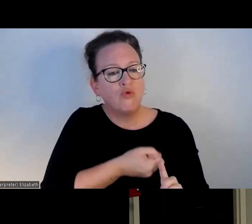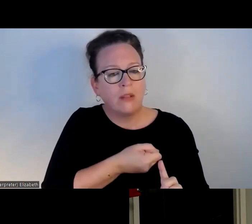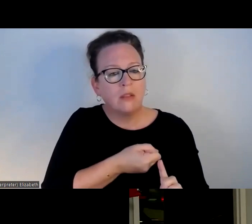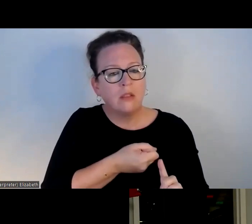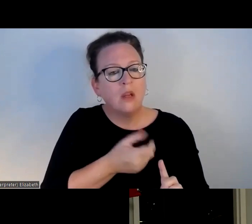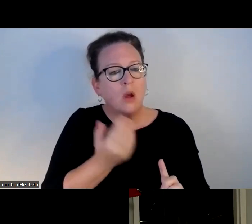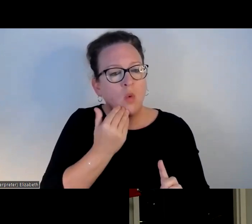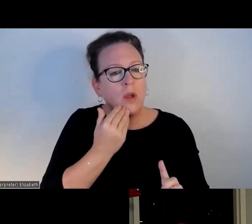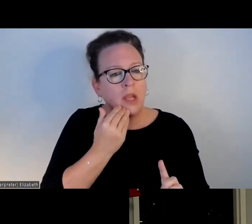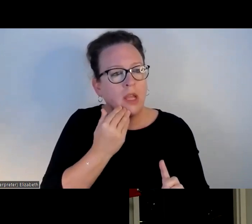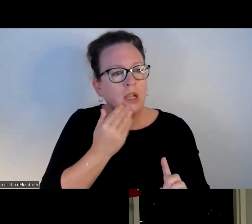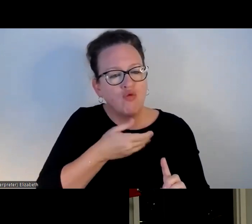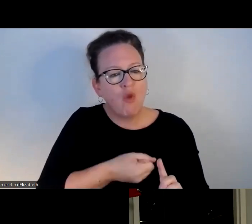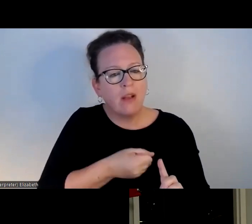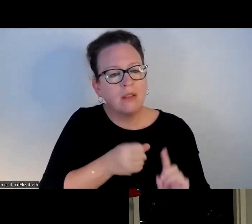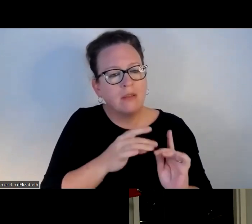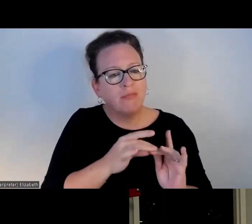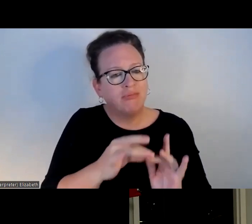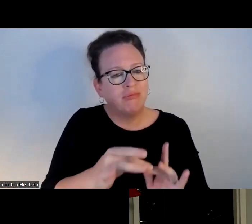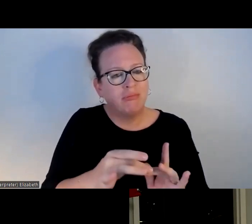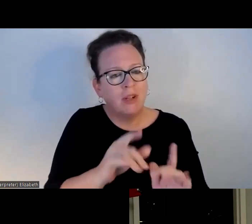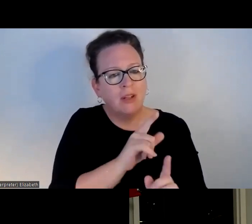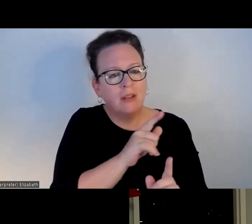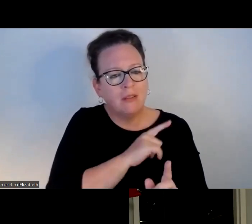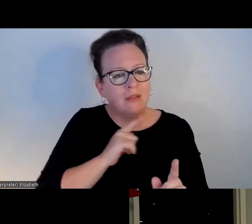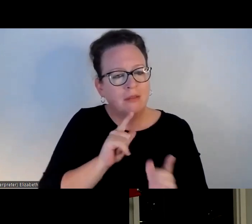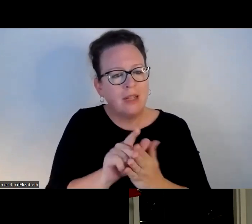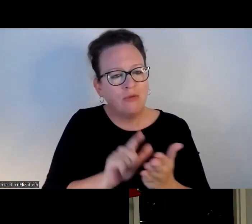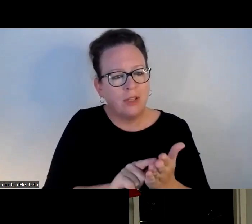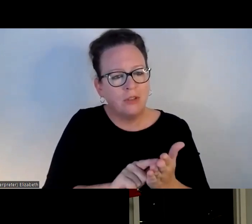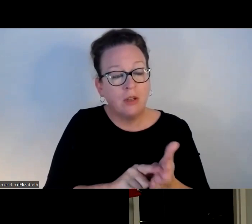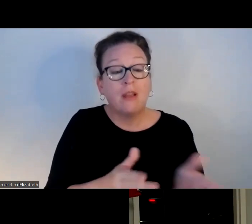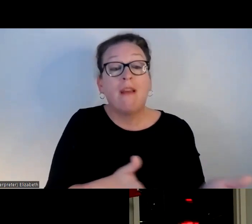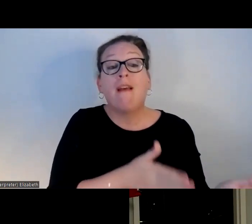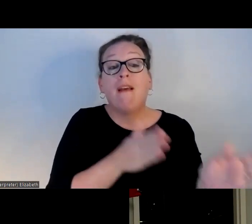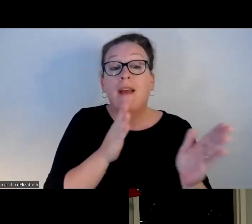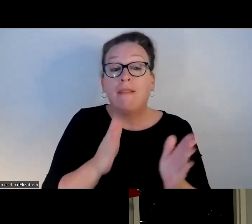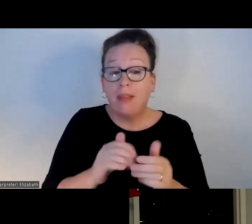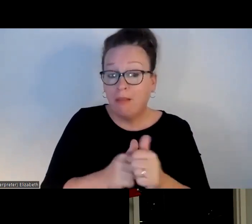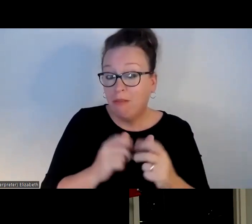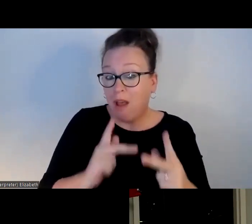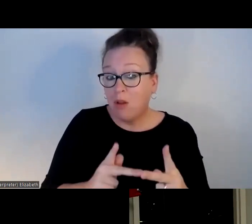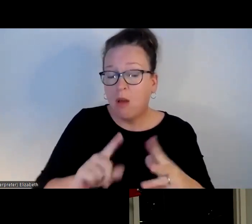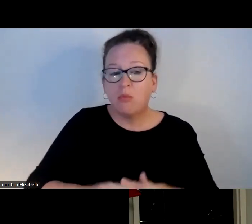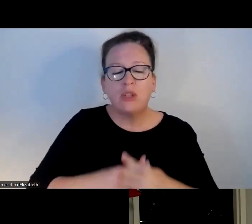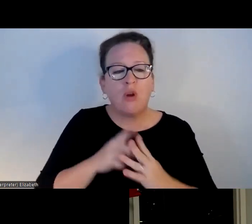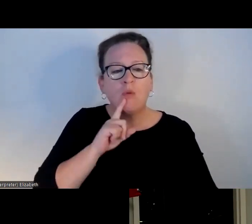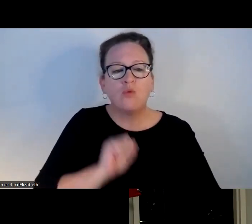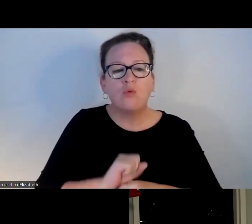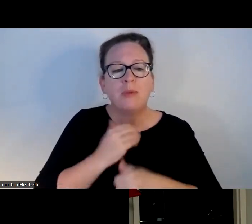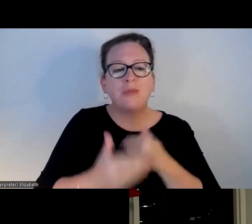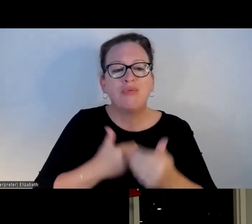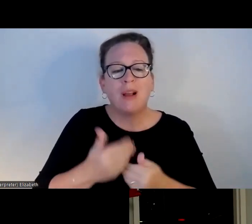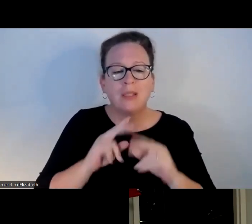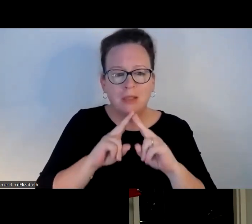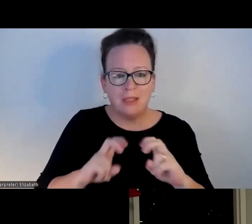legislation. And then to follow up with that we begin a formal process of assessing it so